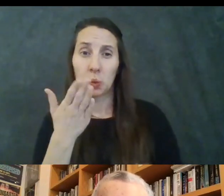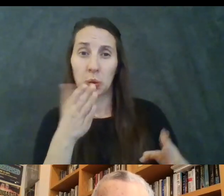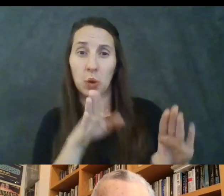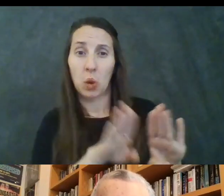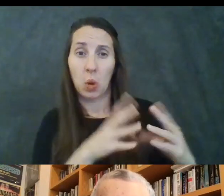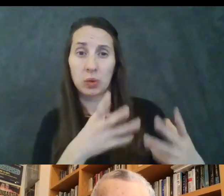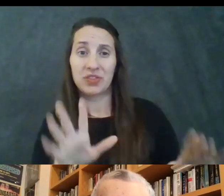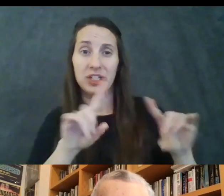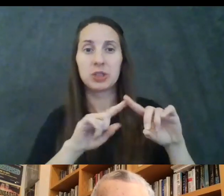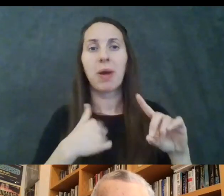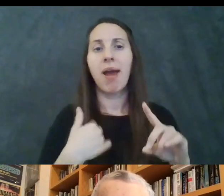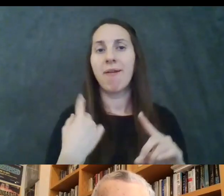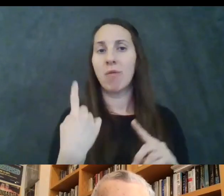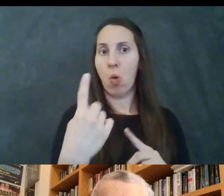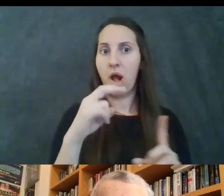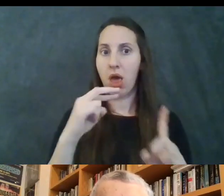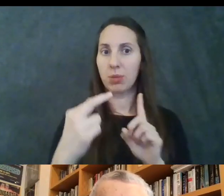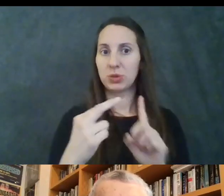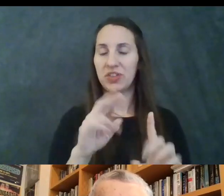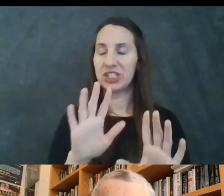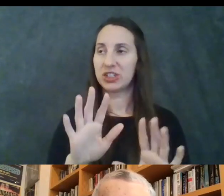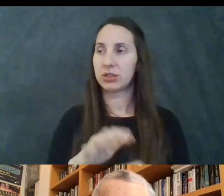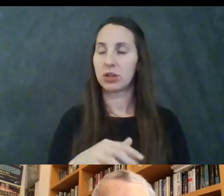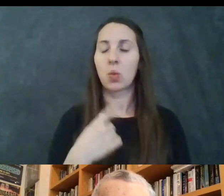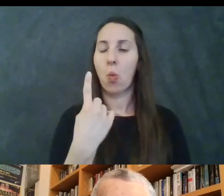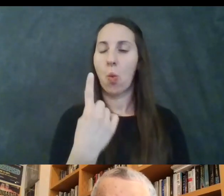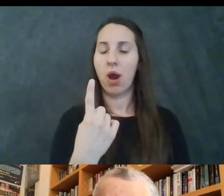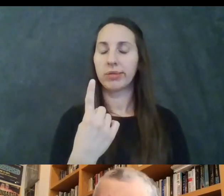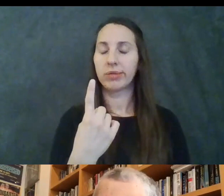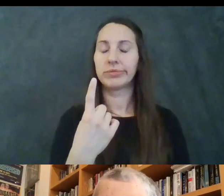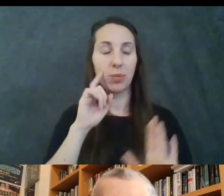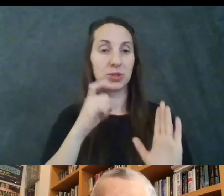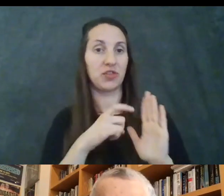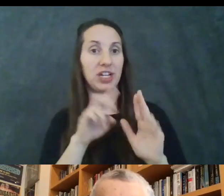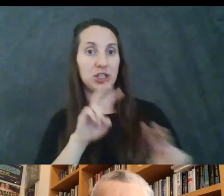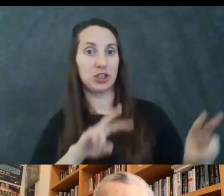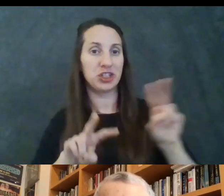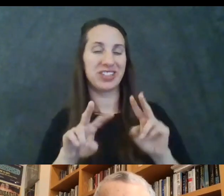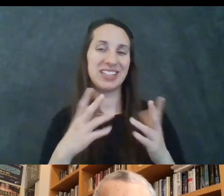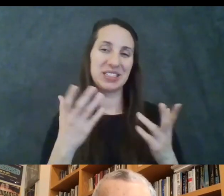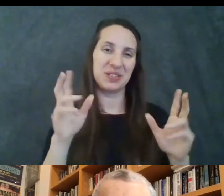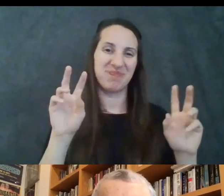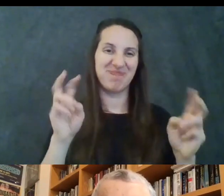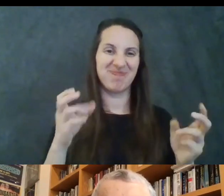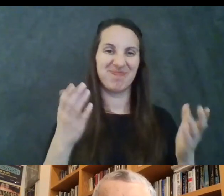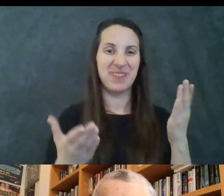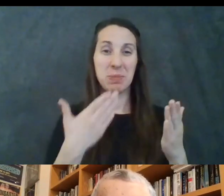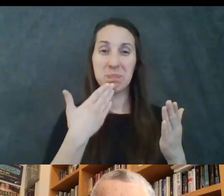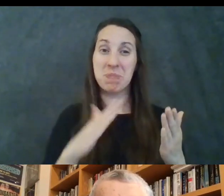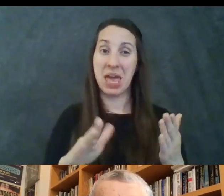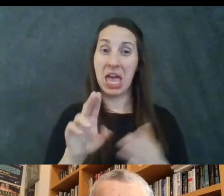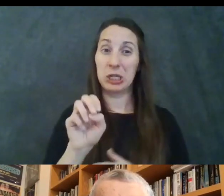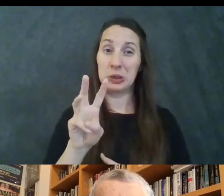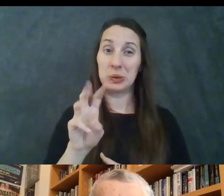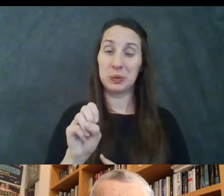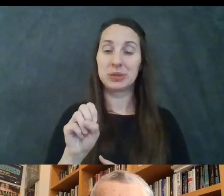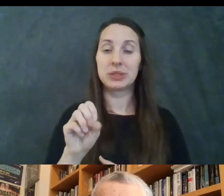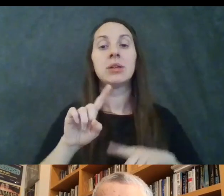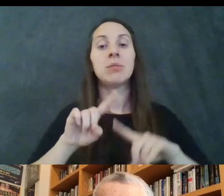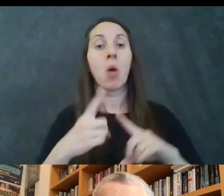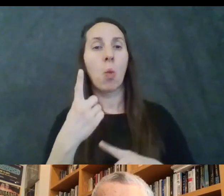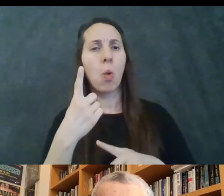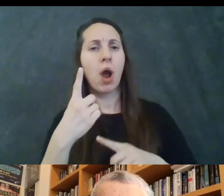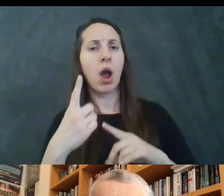sort of in the bad news category, at least the news that we can, an improvement to look next year. And that is